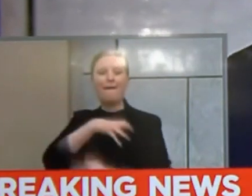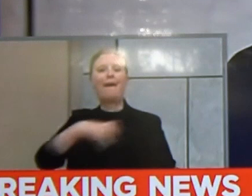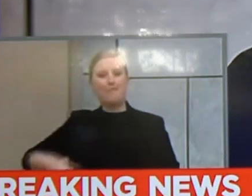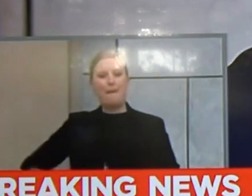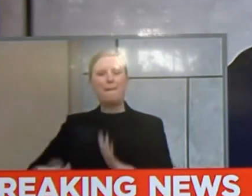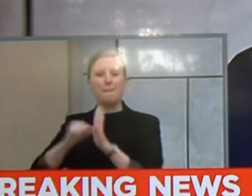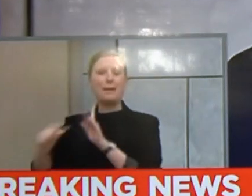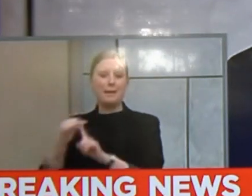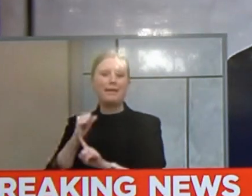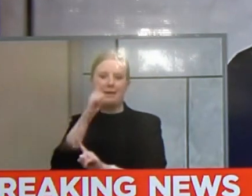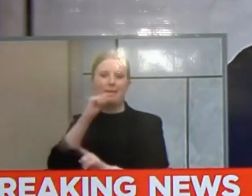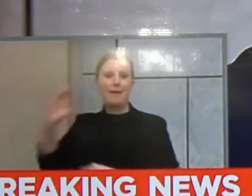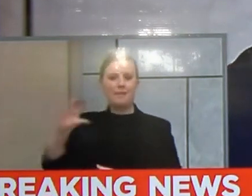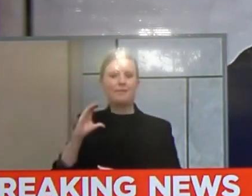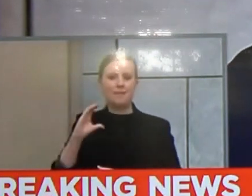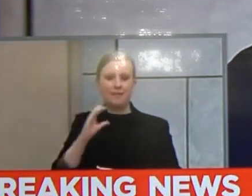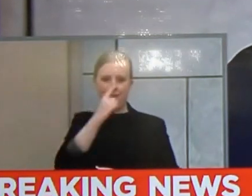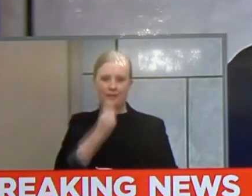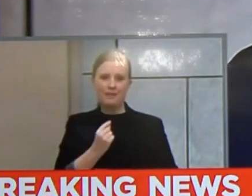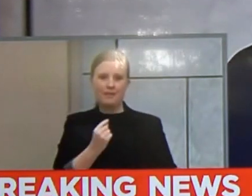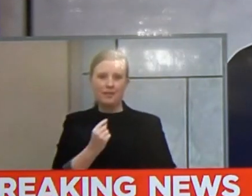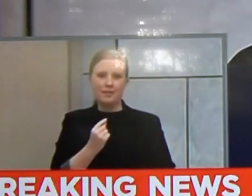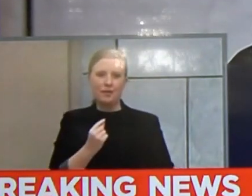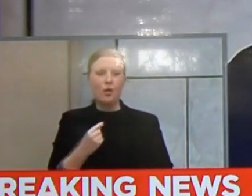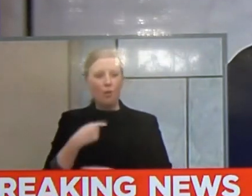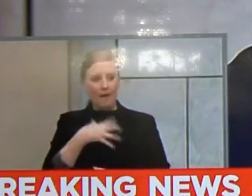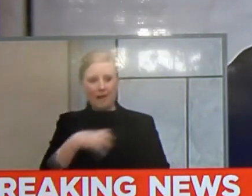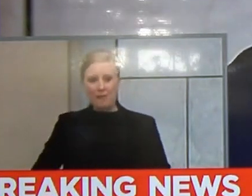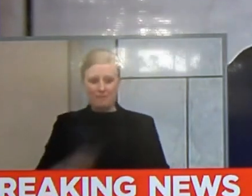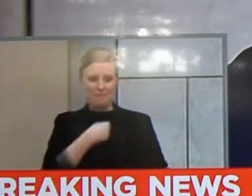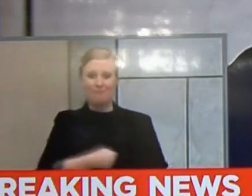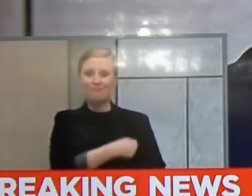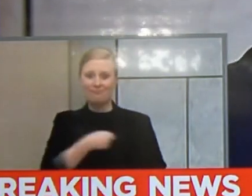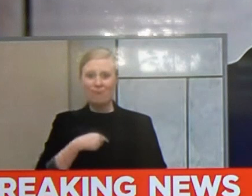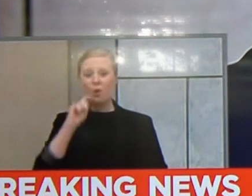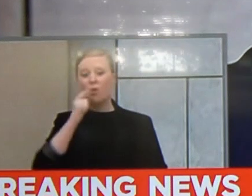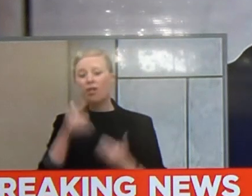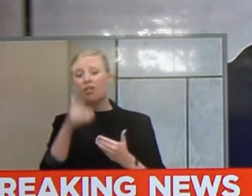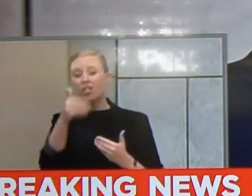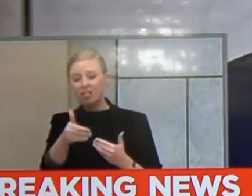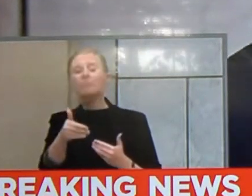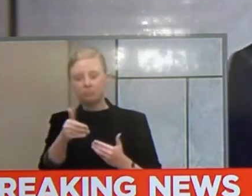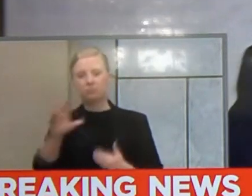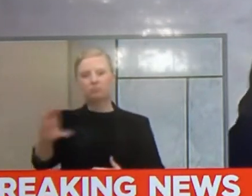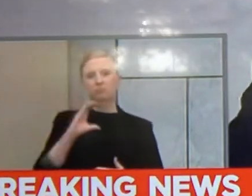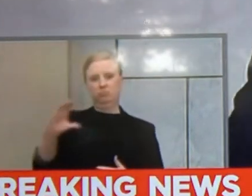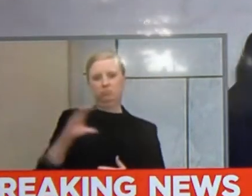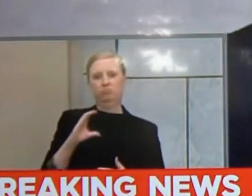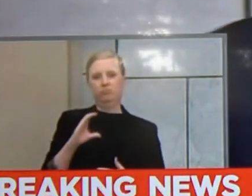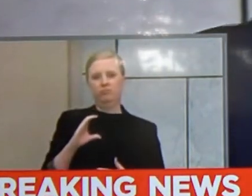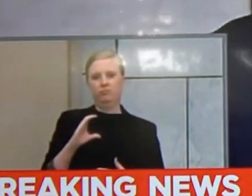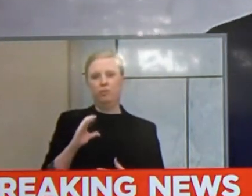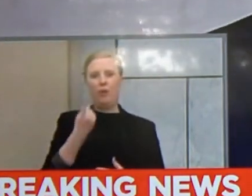them to put a facility in place with their bank so they can make those payments to their employees. Now, where a